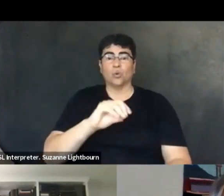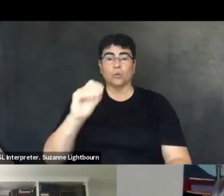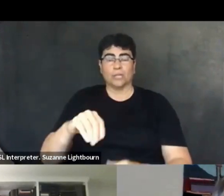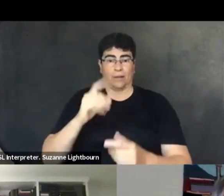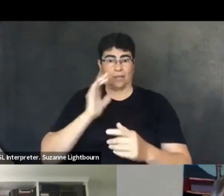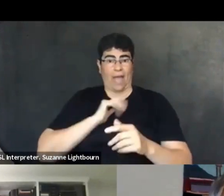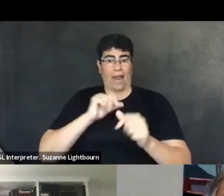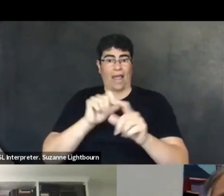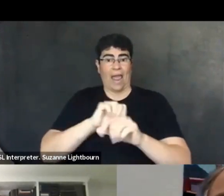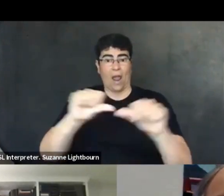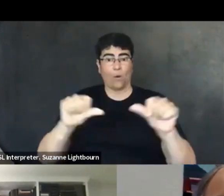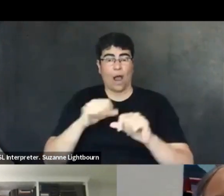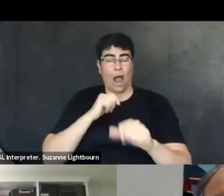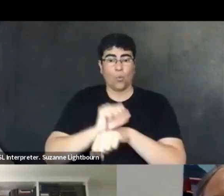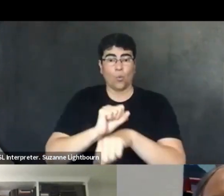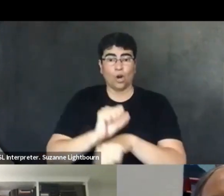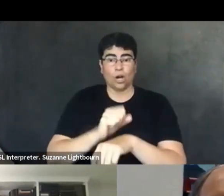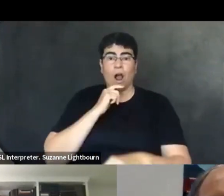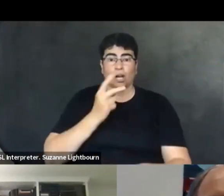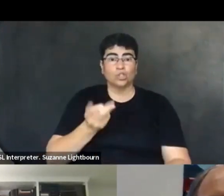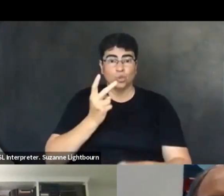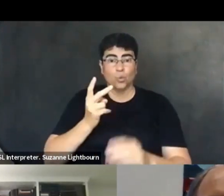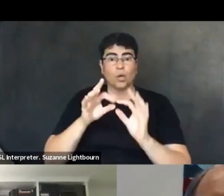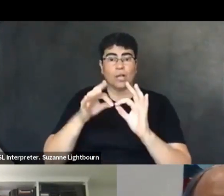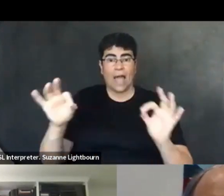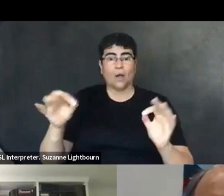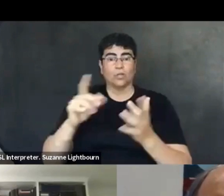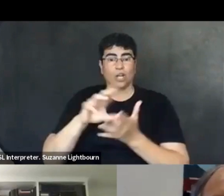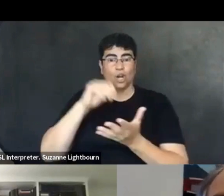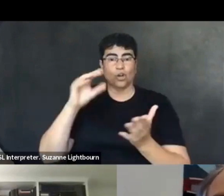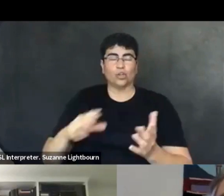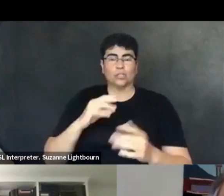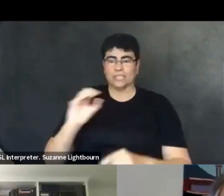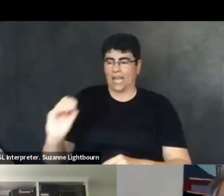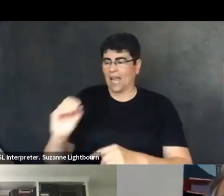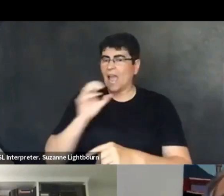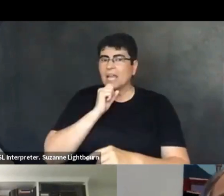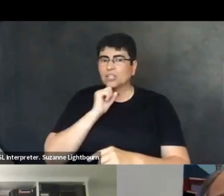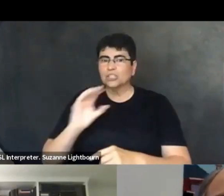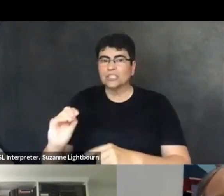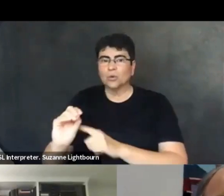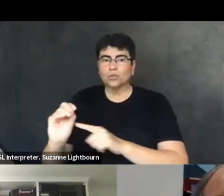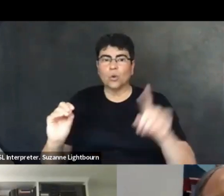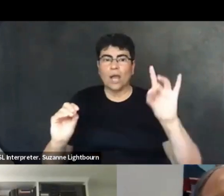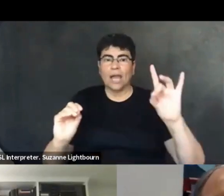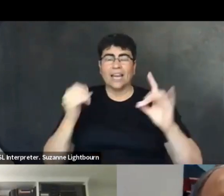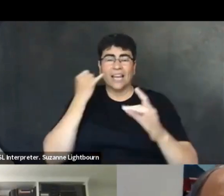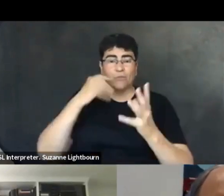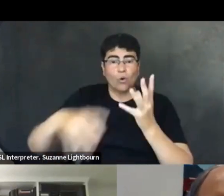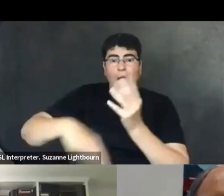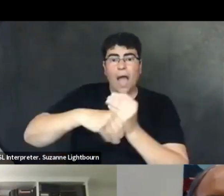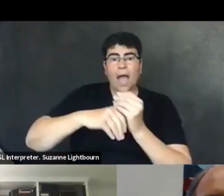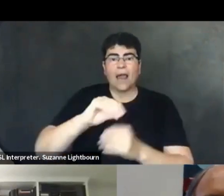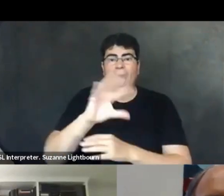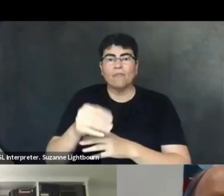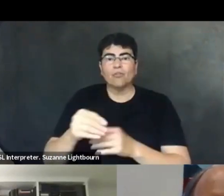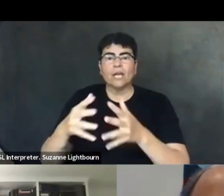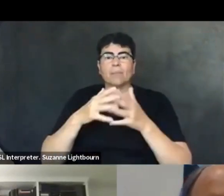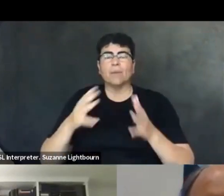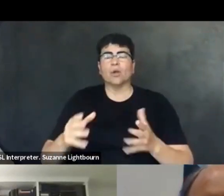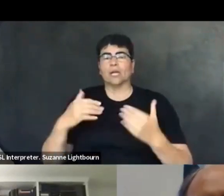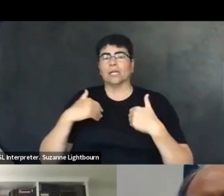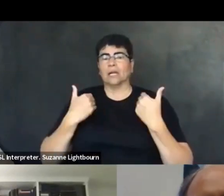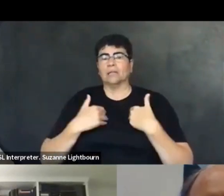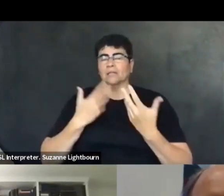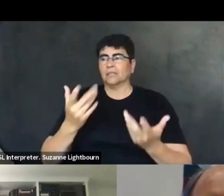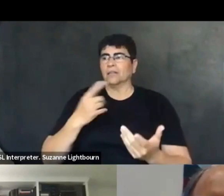learners from age 0 to 8. If you add African-American youngsters, if you add our families, if you add